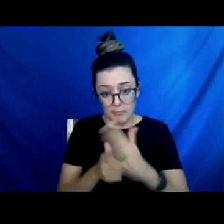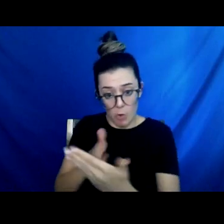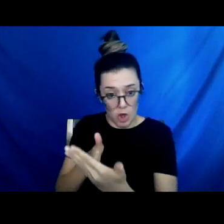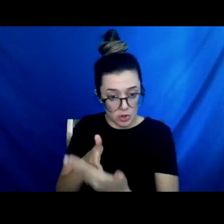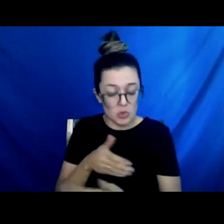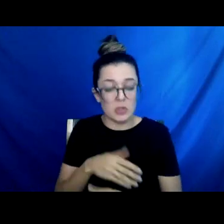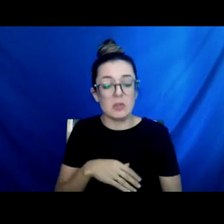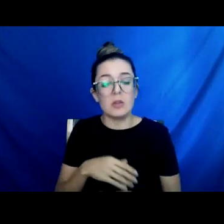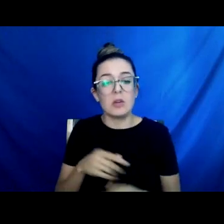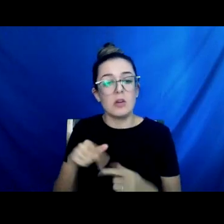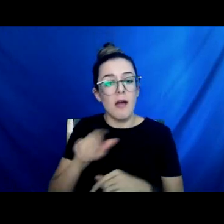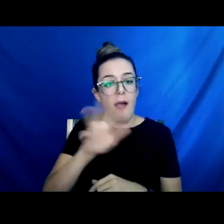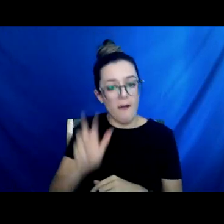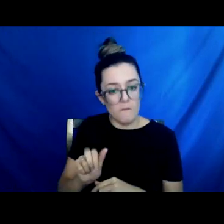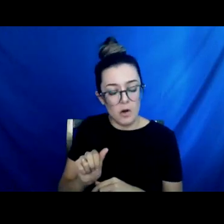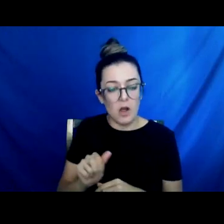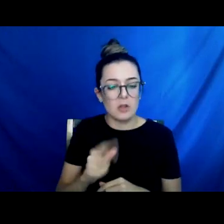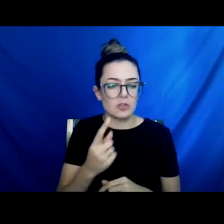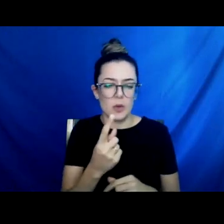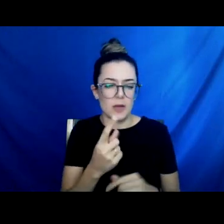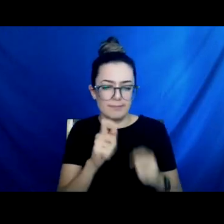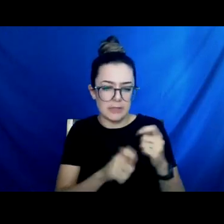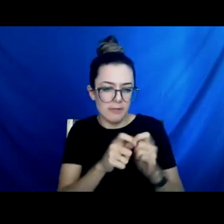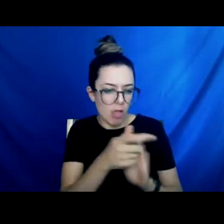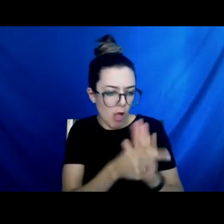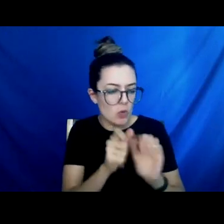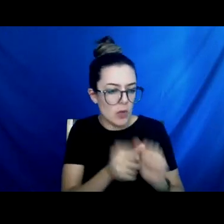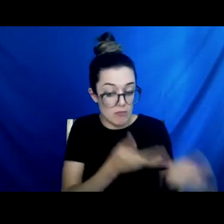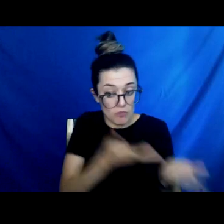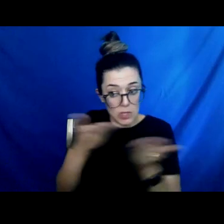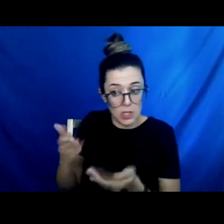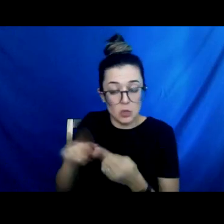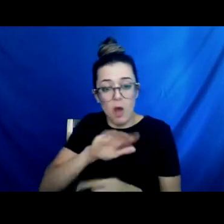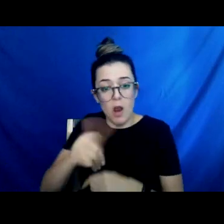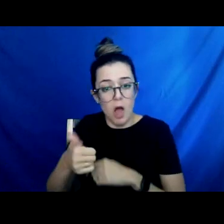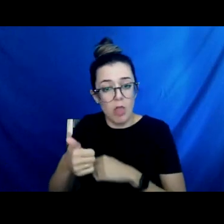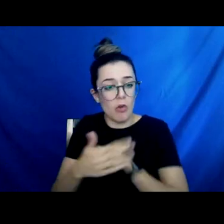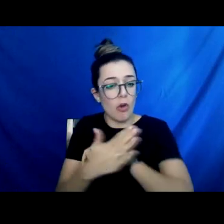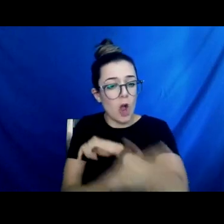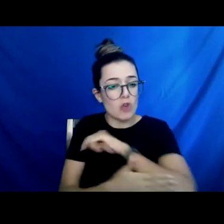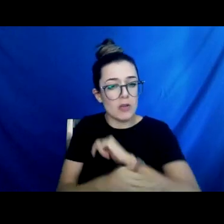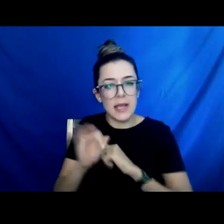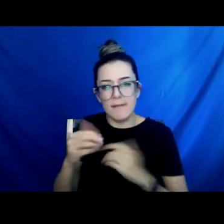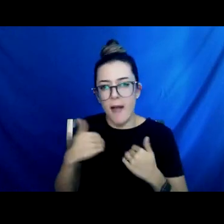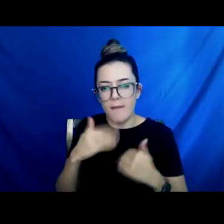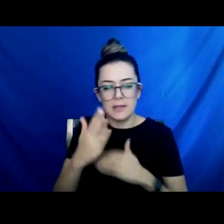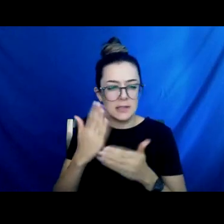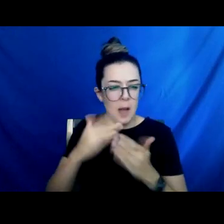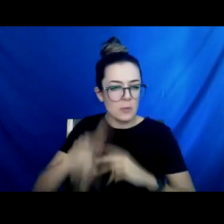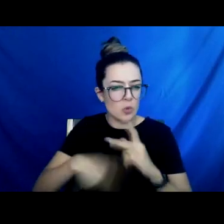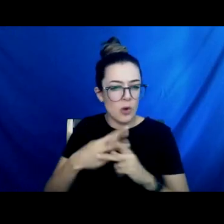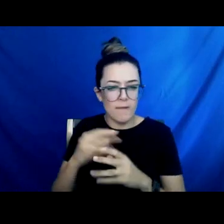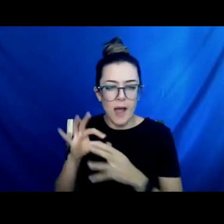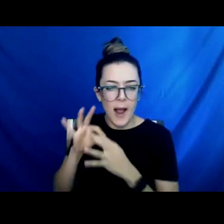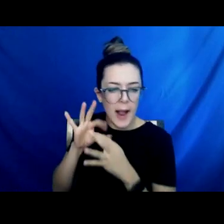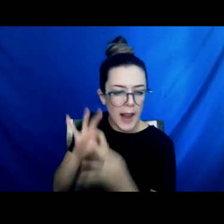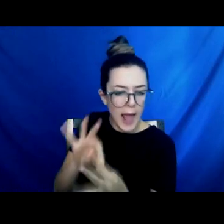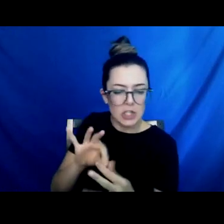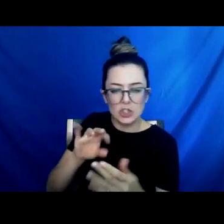you can take something to a different country as long as there's some sort of connection with property, and I don't know